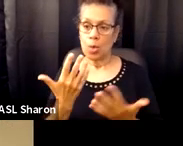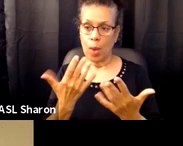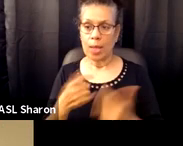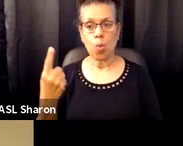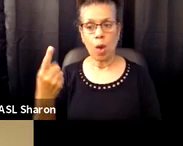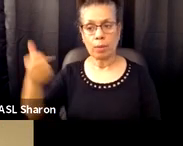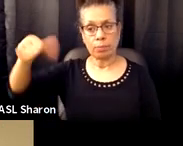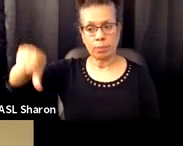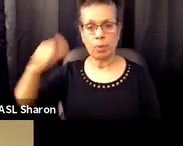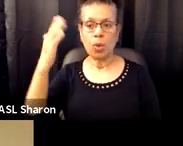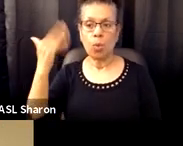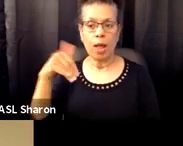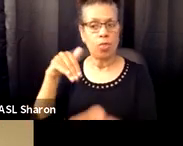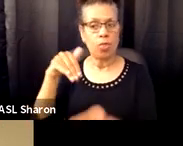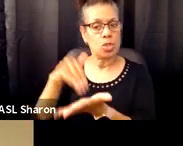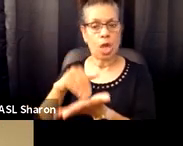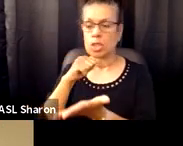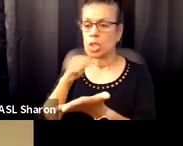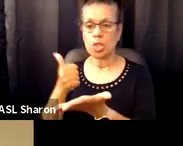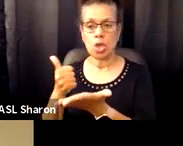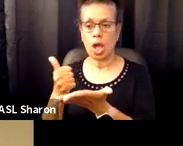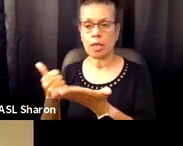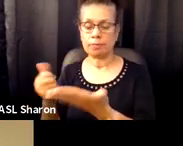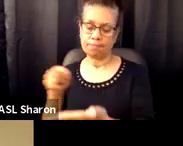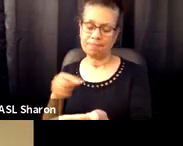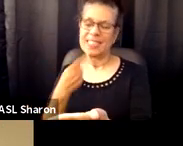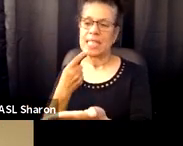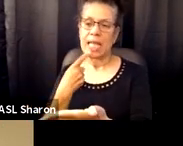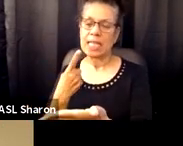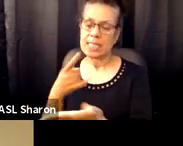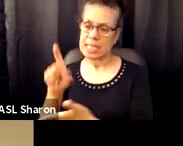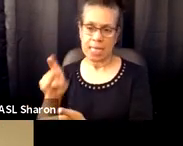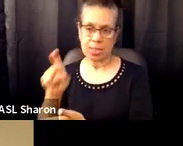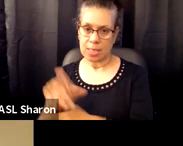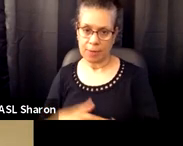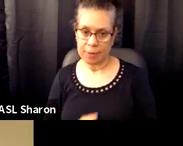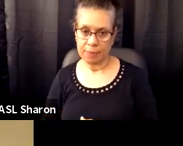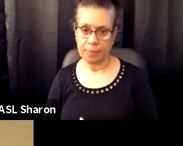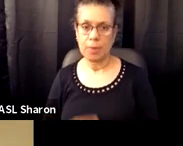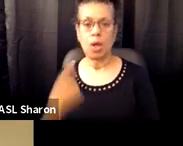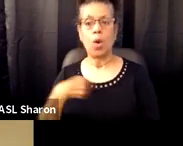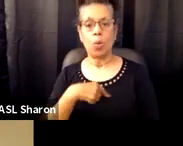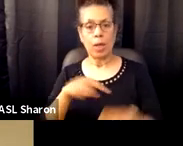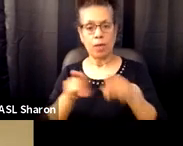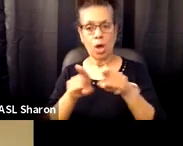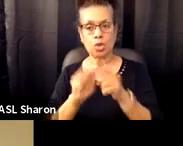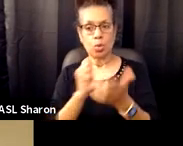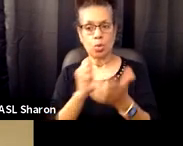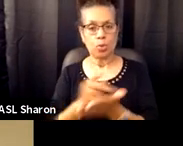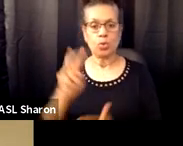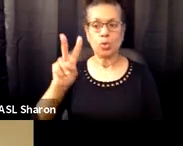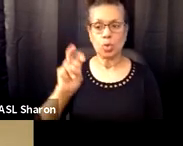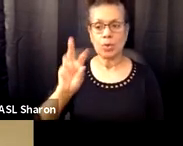because the student's physician did not view the accommodation as necessary we have also approved 267